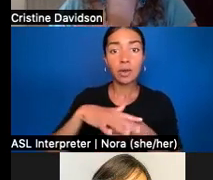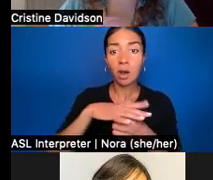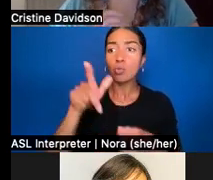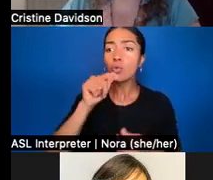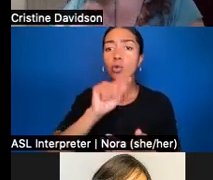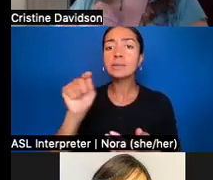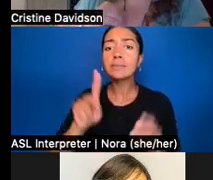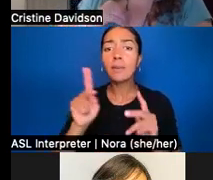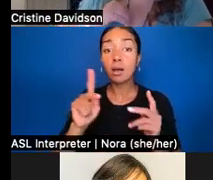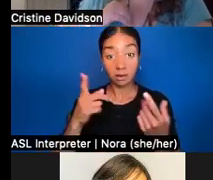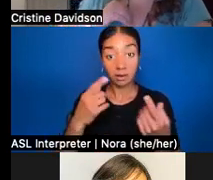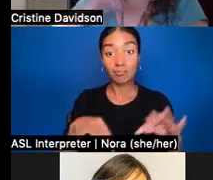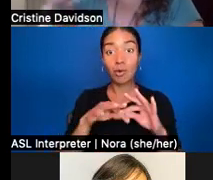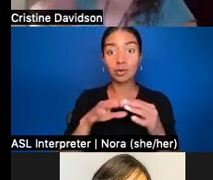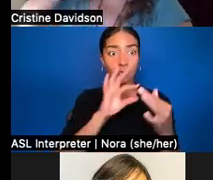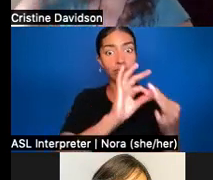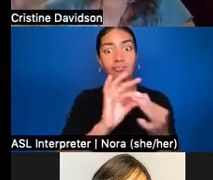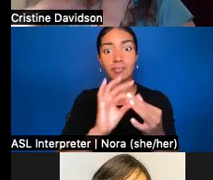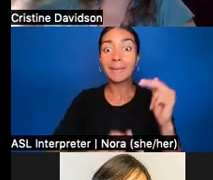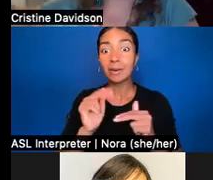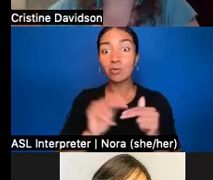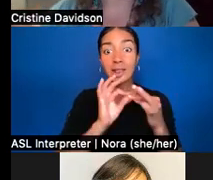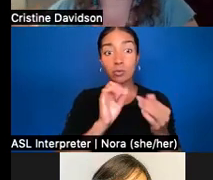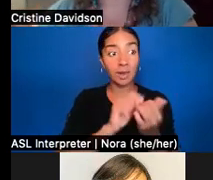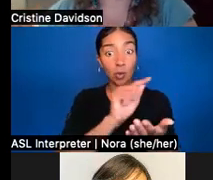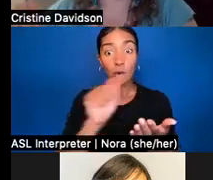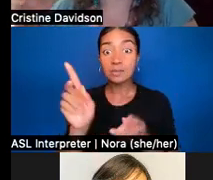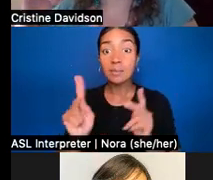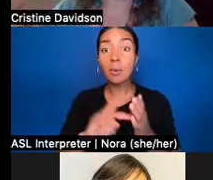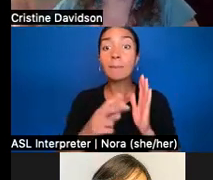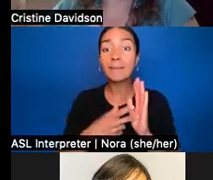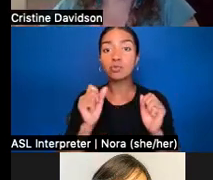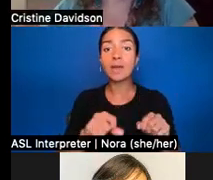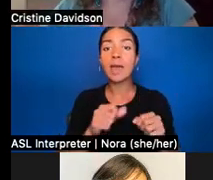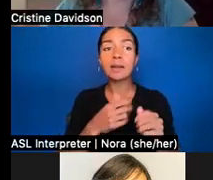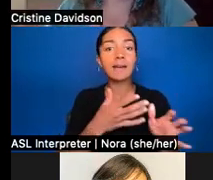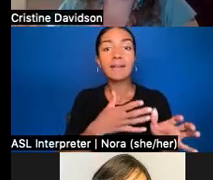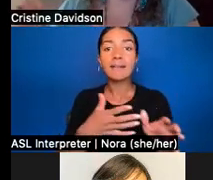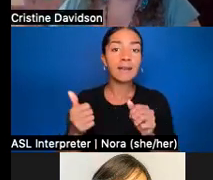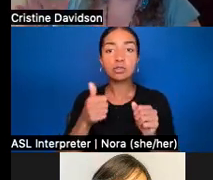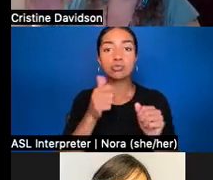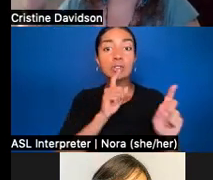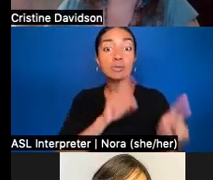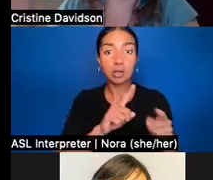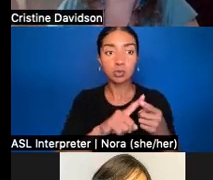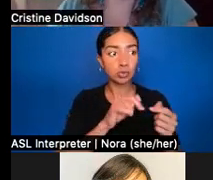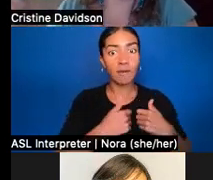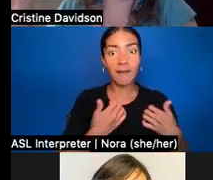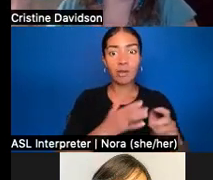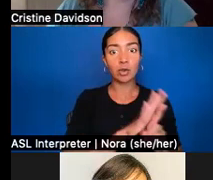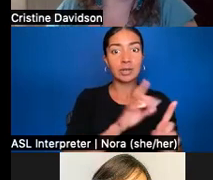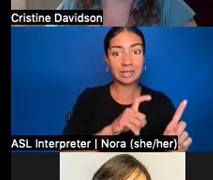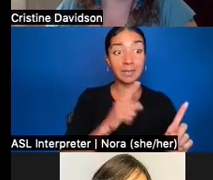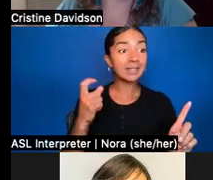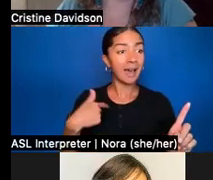of time gives you a faster response to the survivor in the moment, because you've already kind of done your